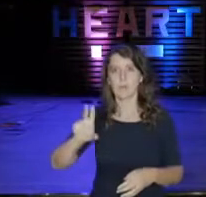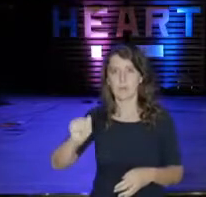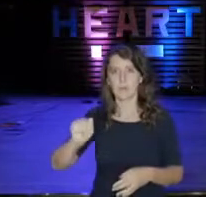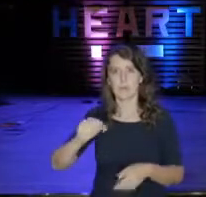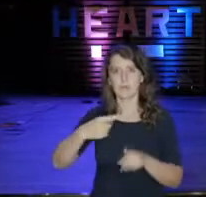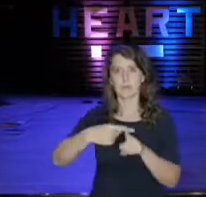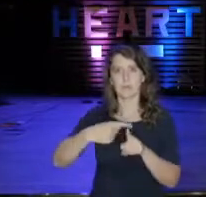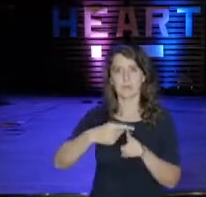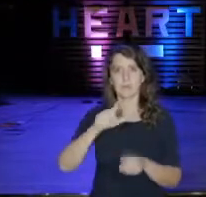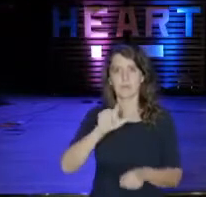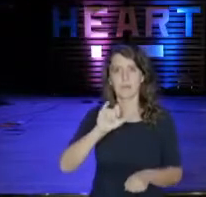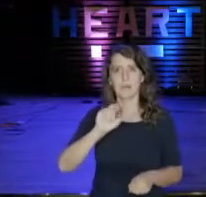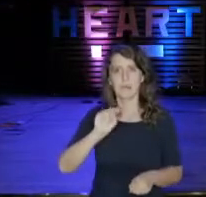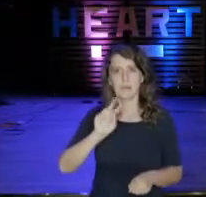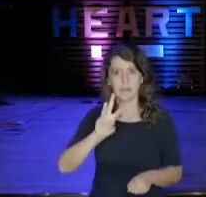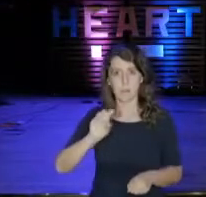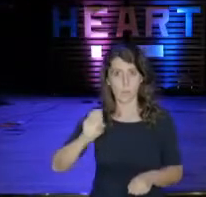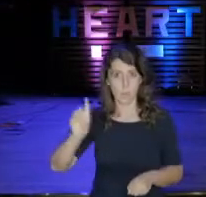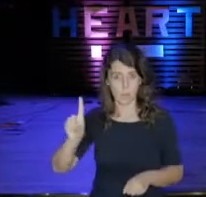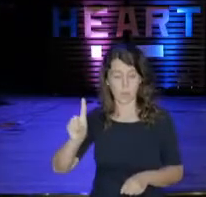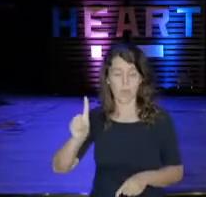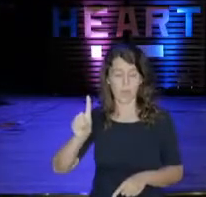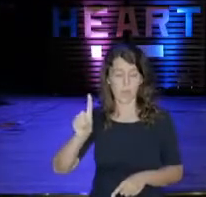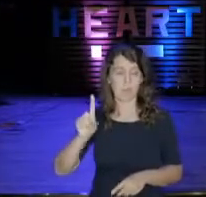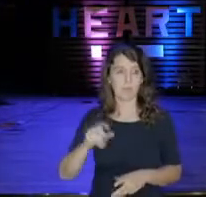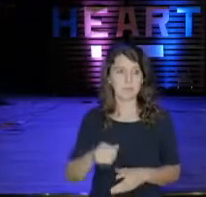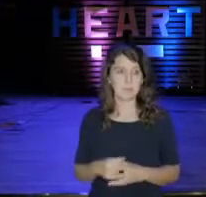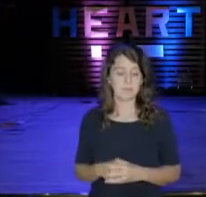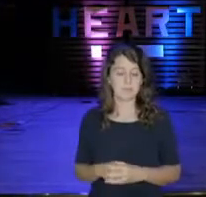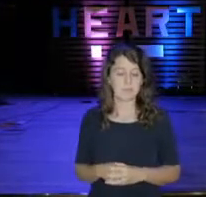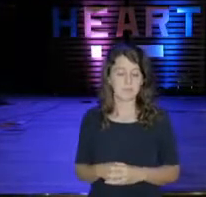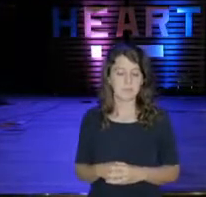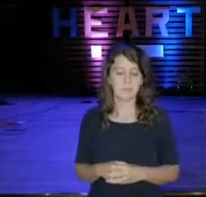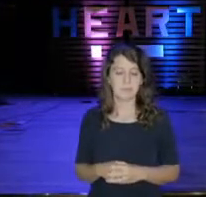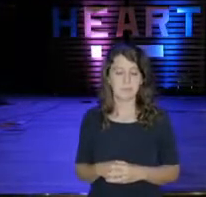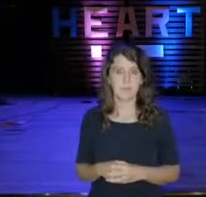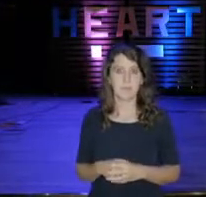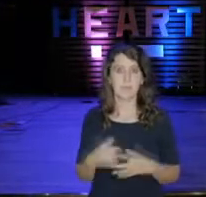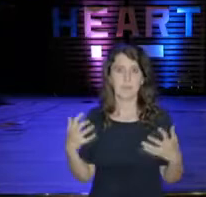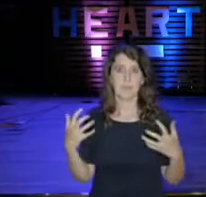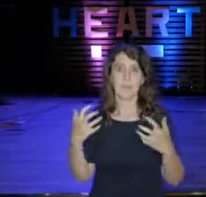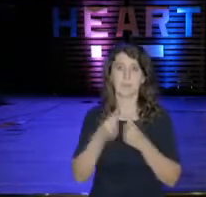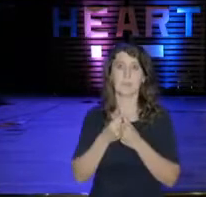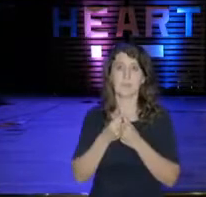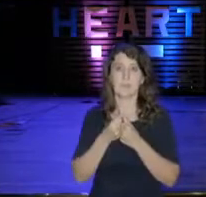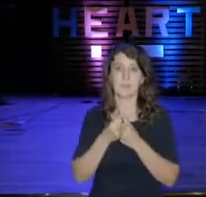Linwood, if you've driven by Walnut and Linwood, there was an accident